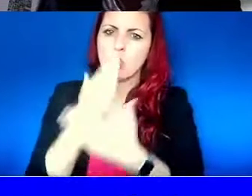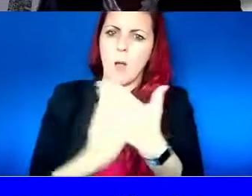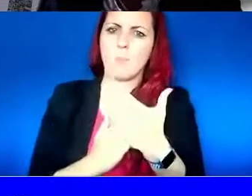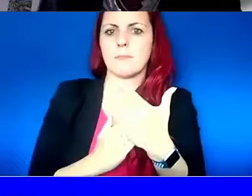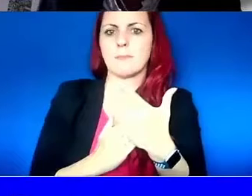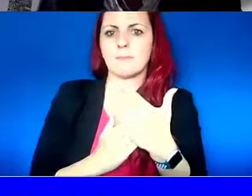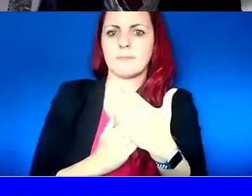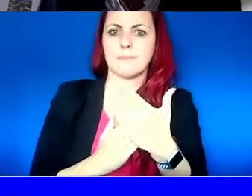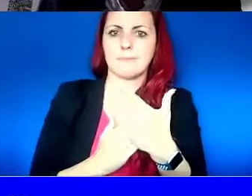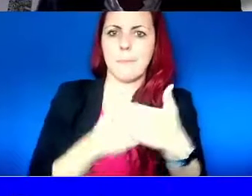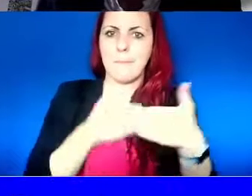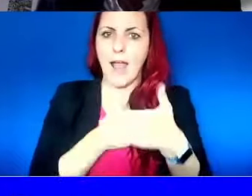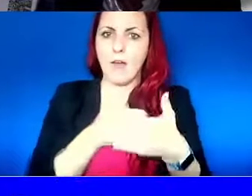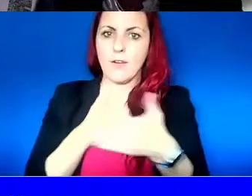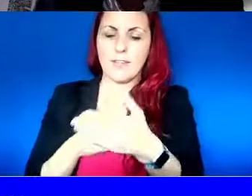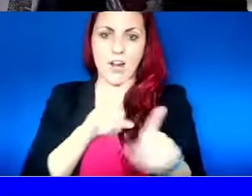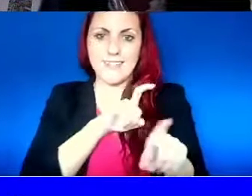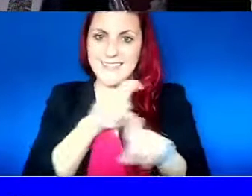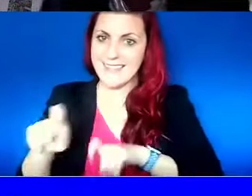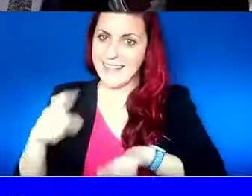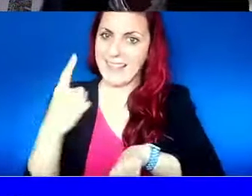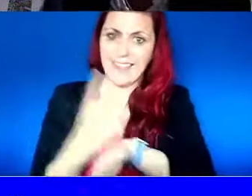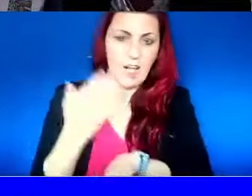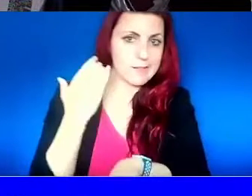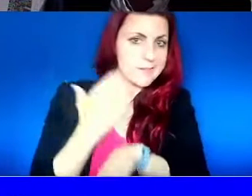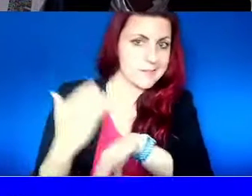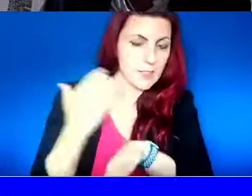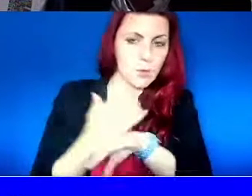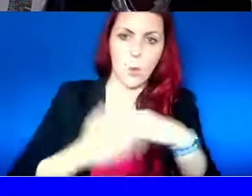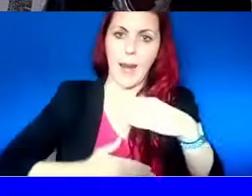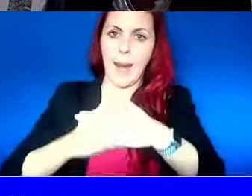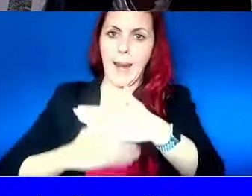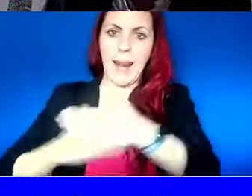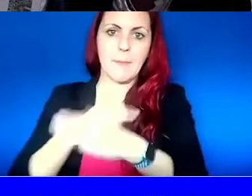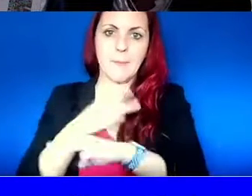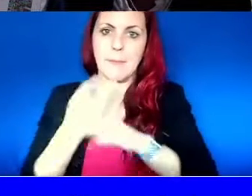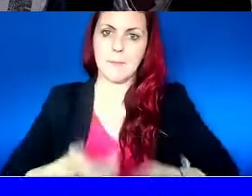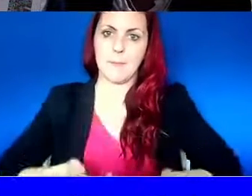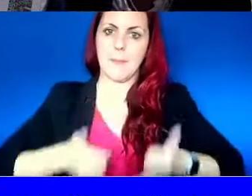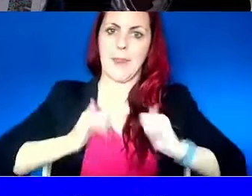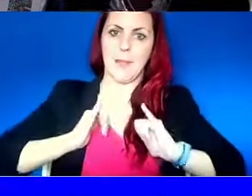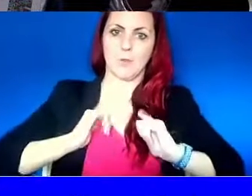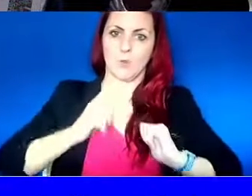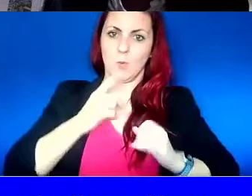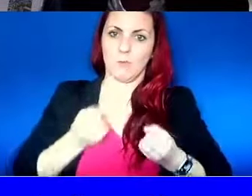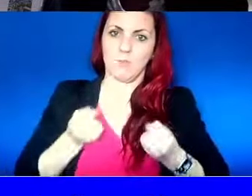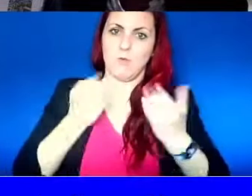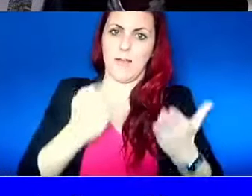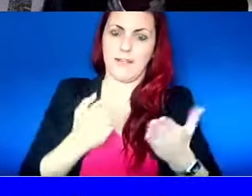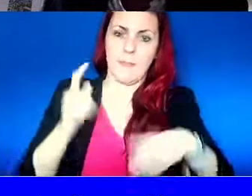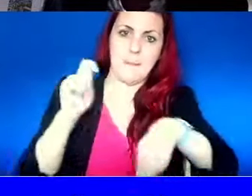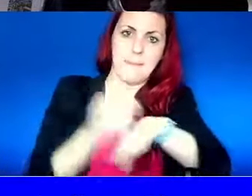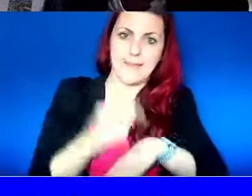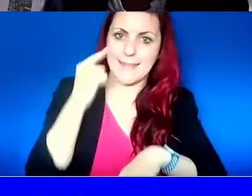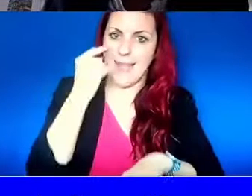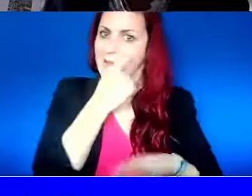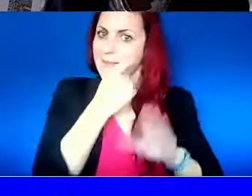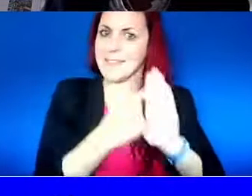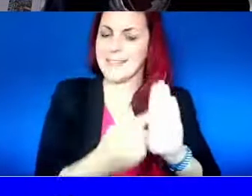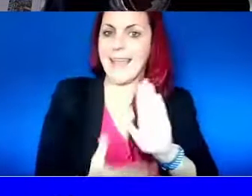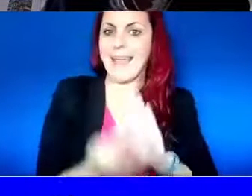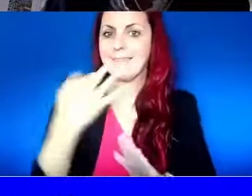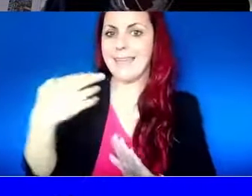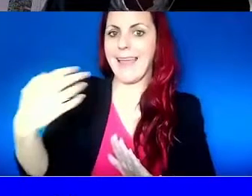which I believe continue to prejudice efforts aimed at securing the best evidence of witnesses with intellectual disabilities